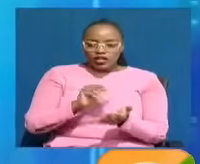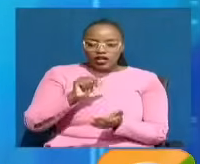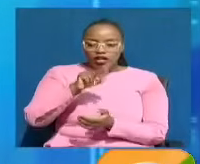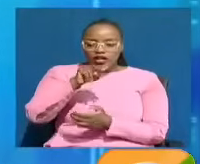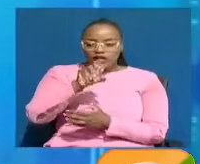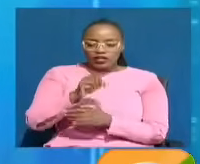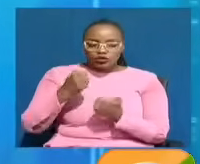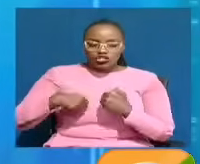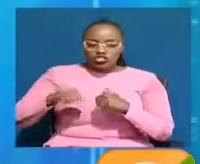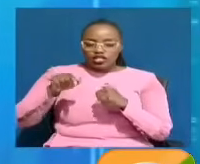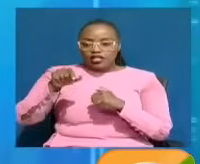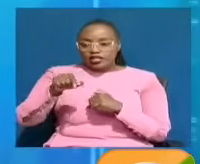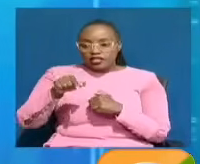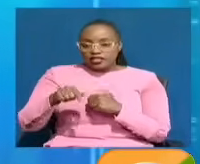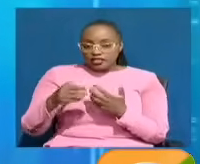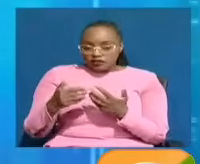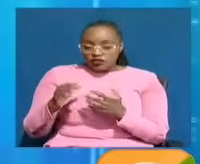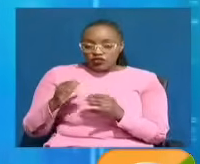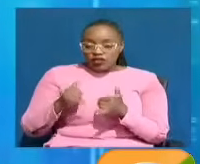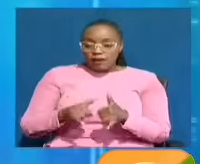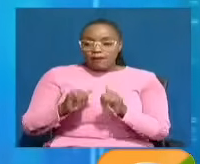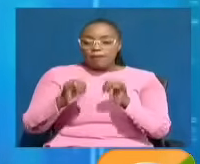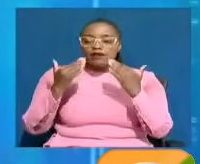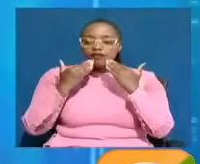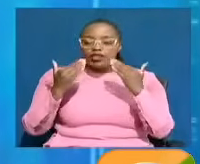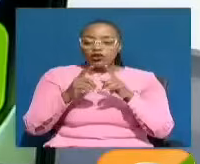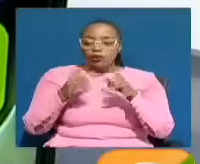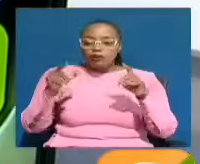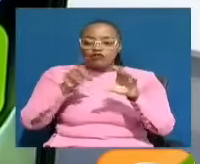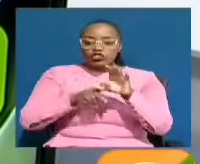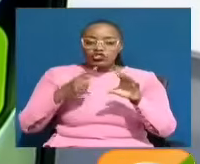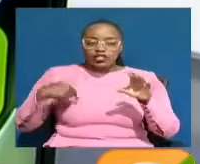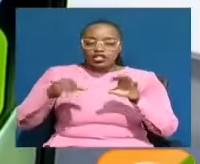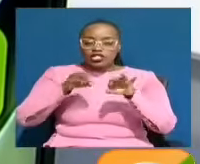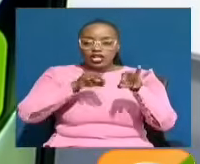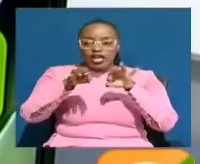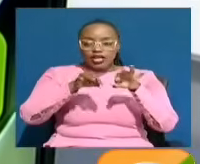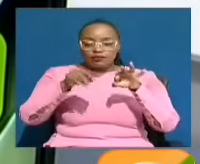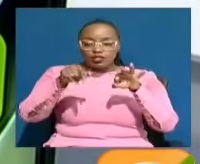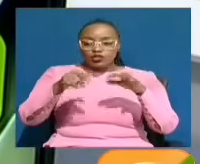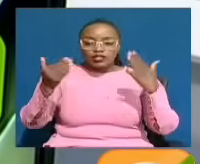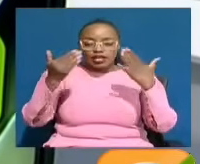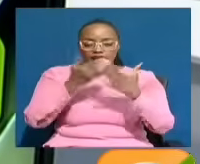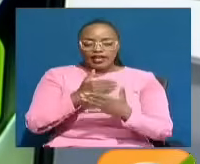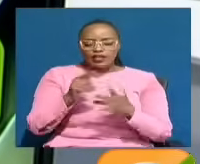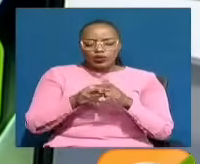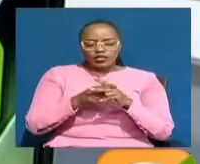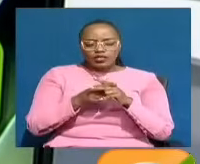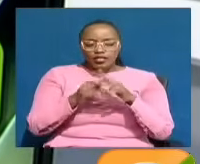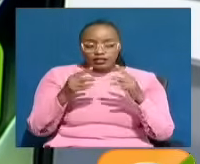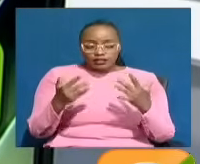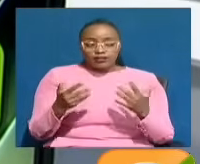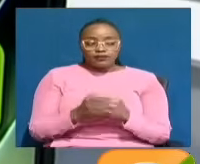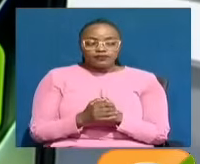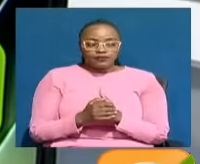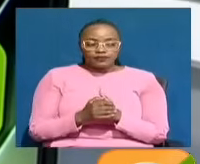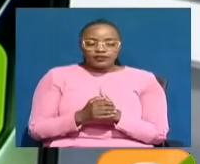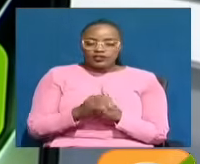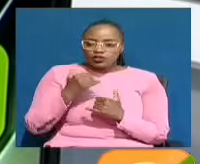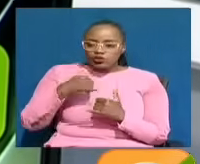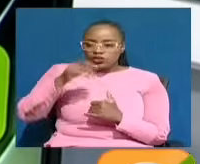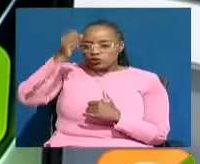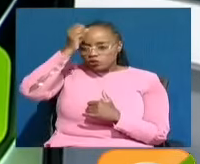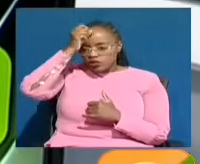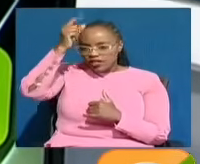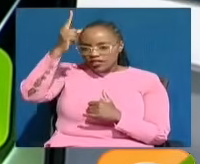that committee on the implementation. Thank you for joining us on The Explainer. Let's start by just